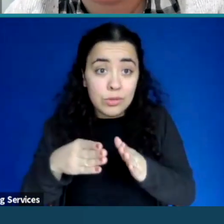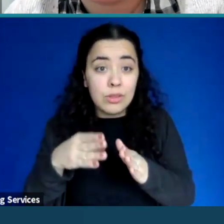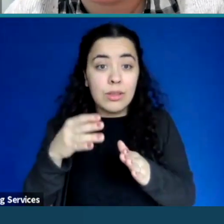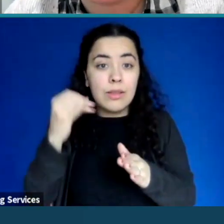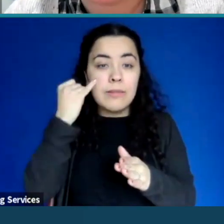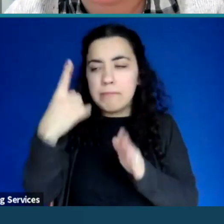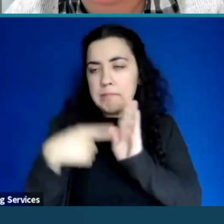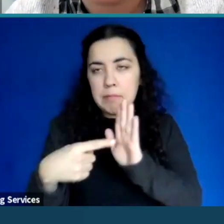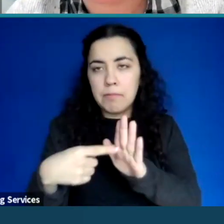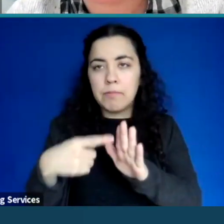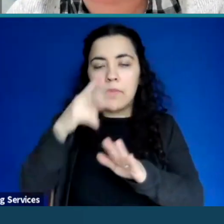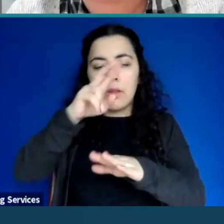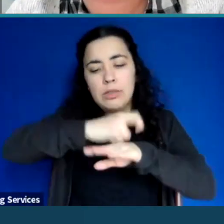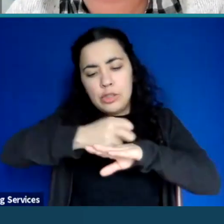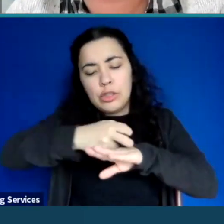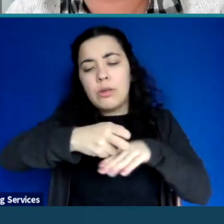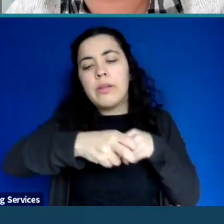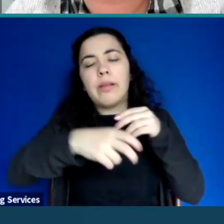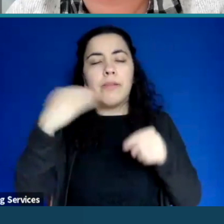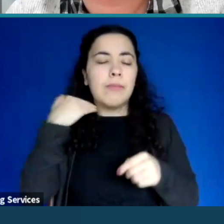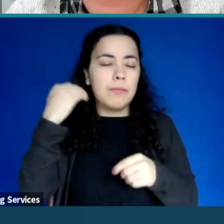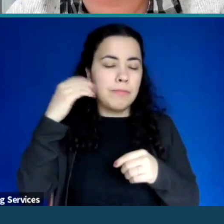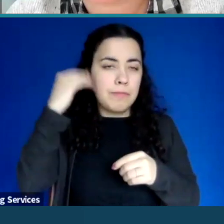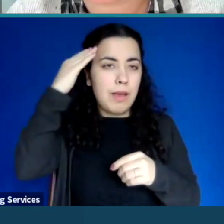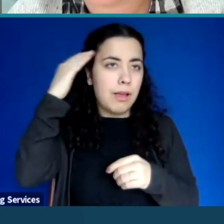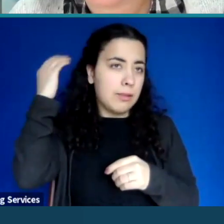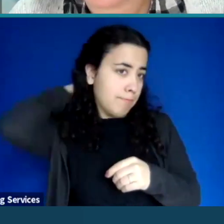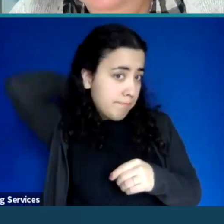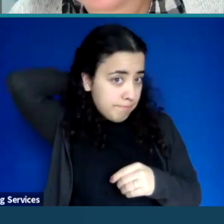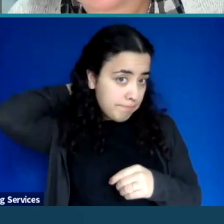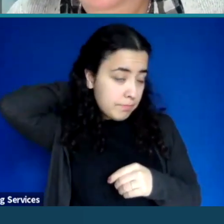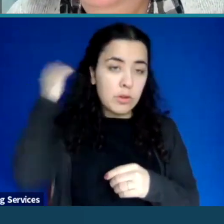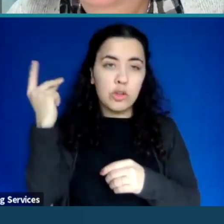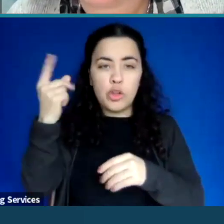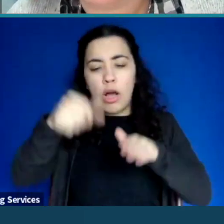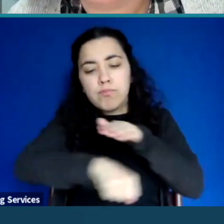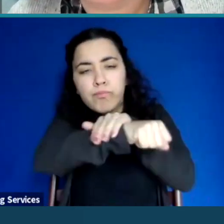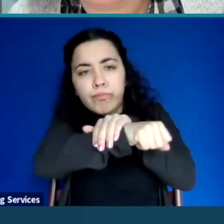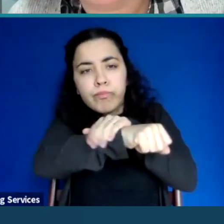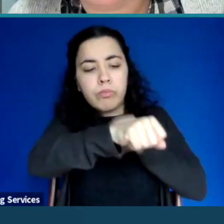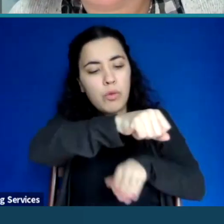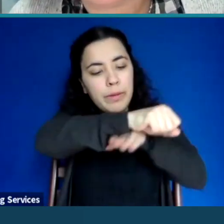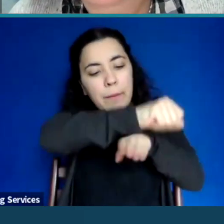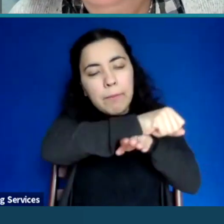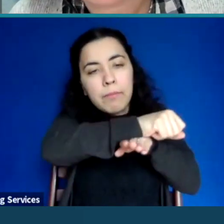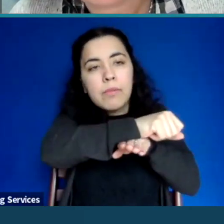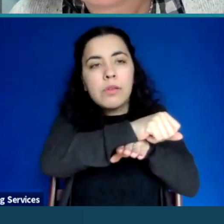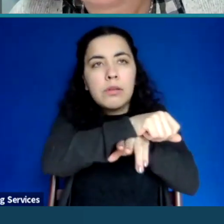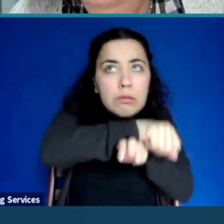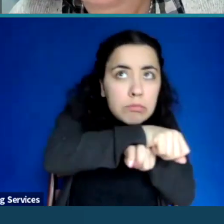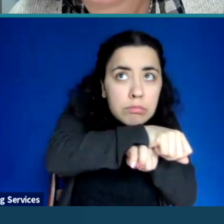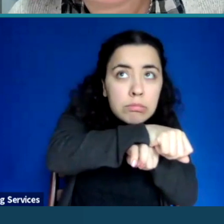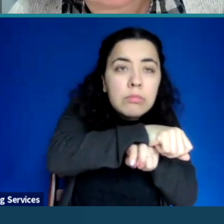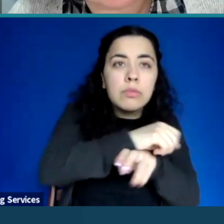someone's neck to protect their head from hitting the ground, or they might be trained to go get help. So those are just a few examples of